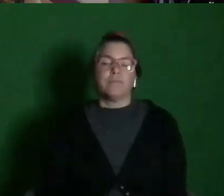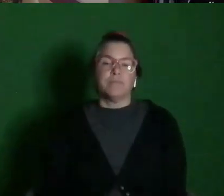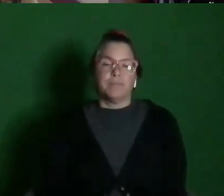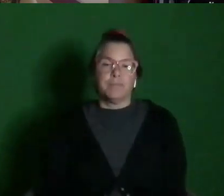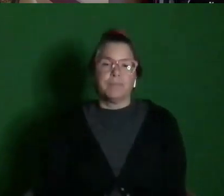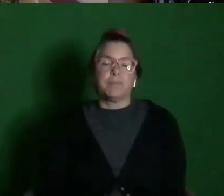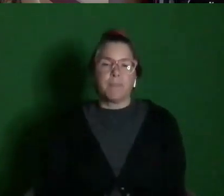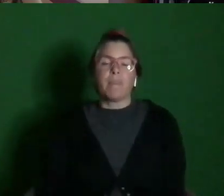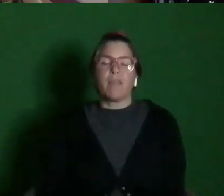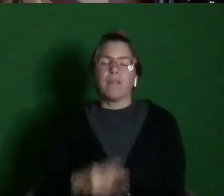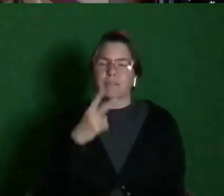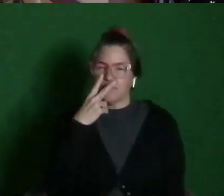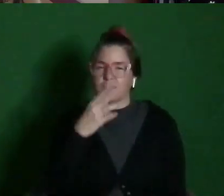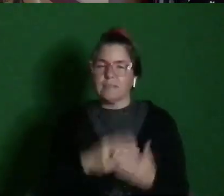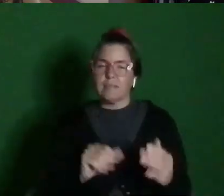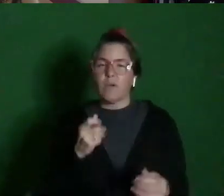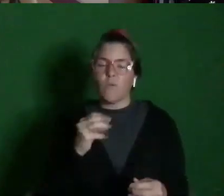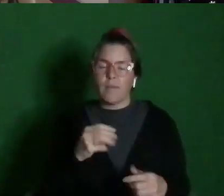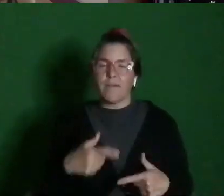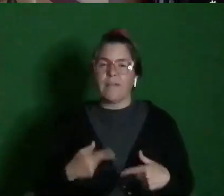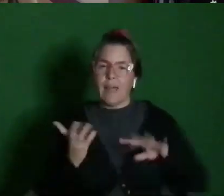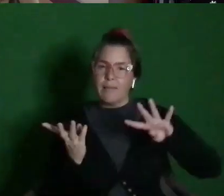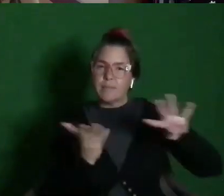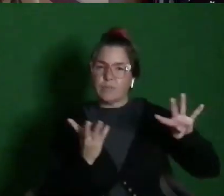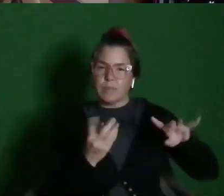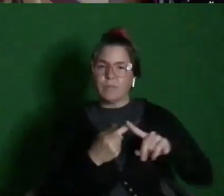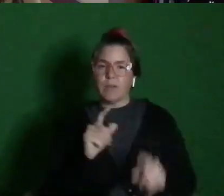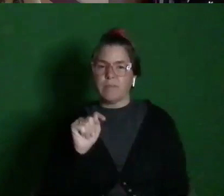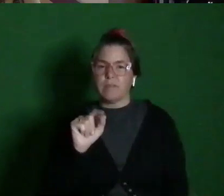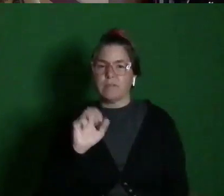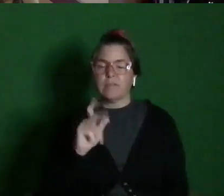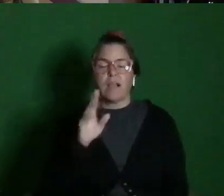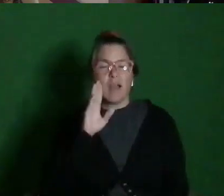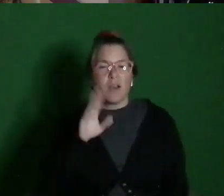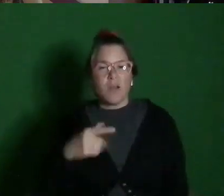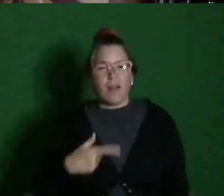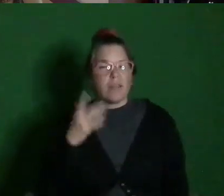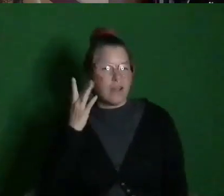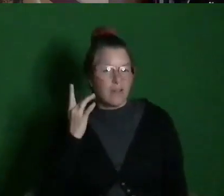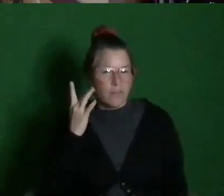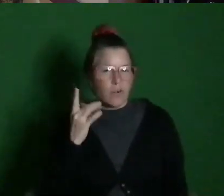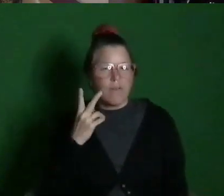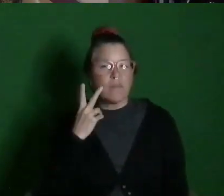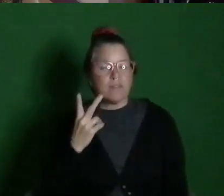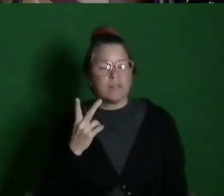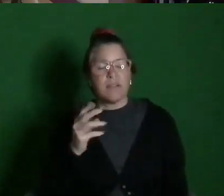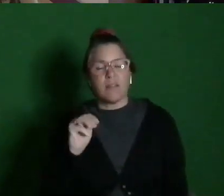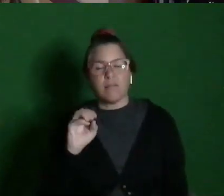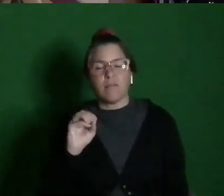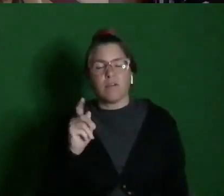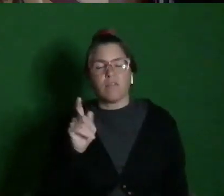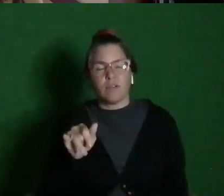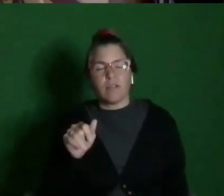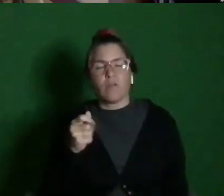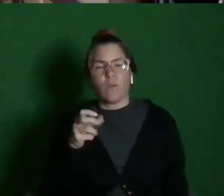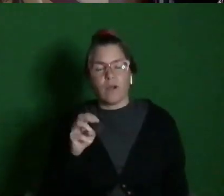have seen some aquariums do live streams of their tanks. So I know I live in California, so I've seen the Monterey Aquarium has done some live